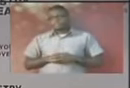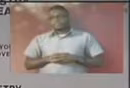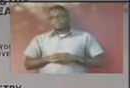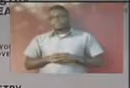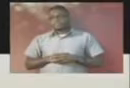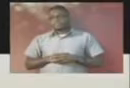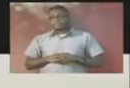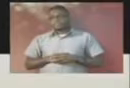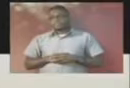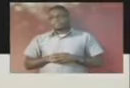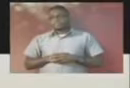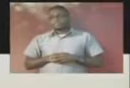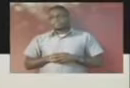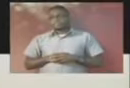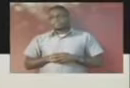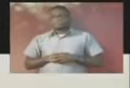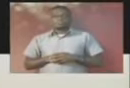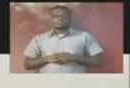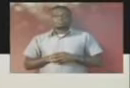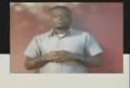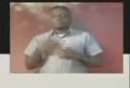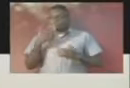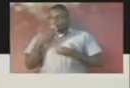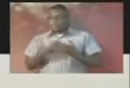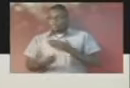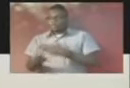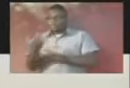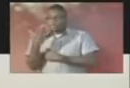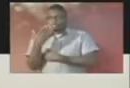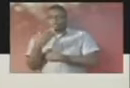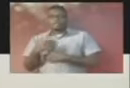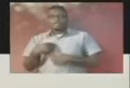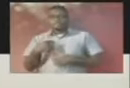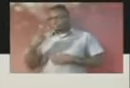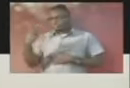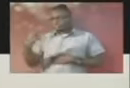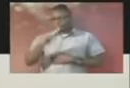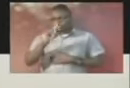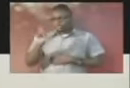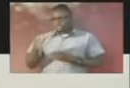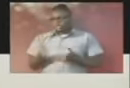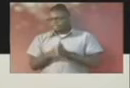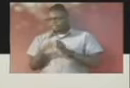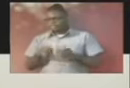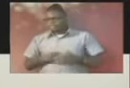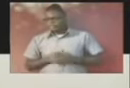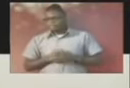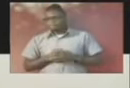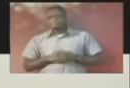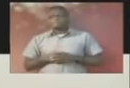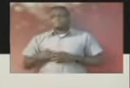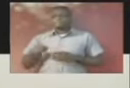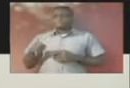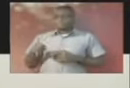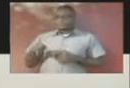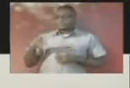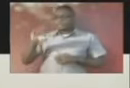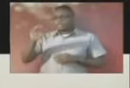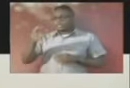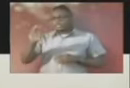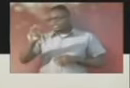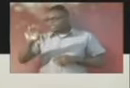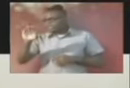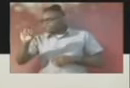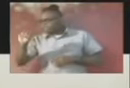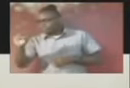Hi, good morning. Binima here from IETV News. I have two questions. Hopefully can be addressed by the CMO. My first question